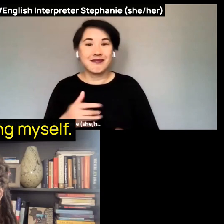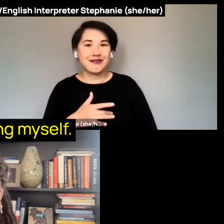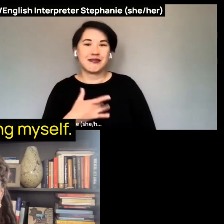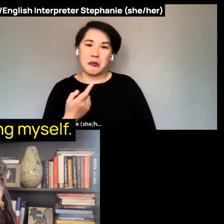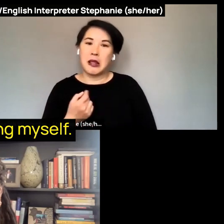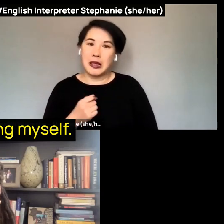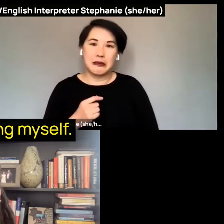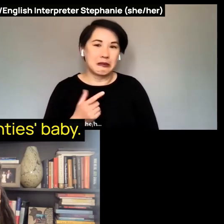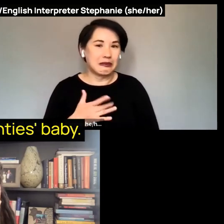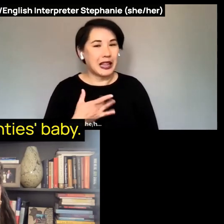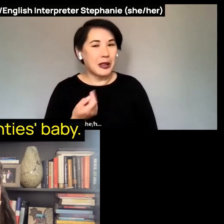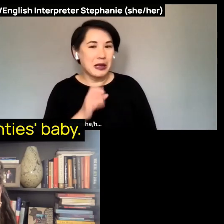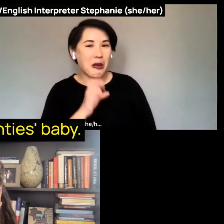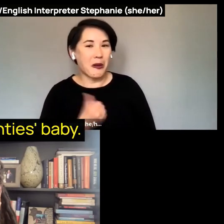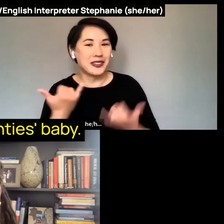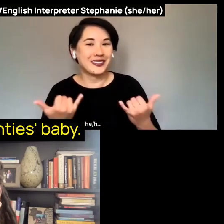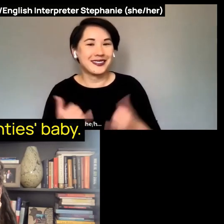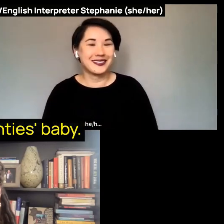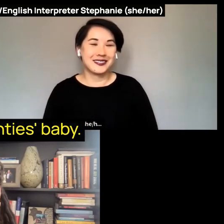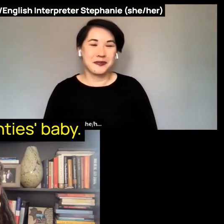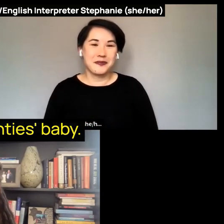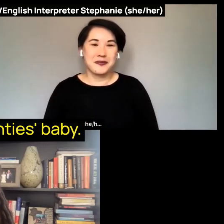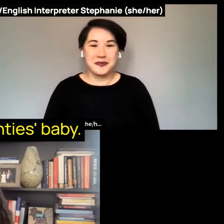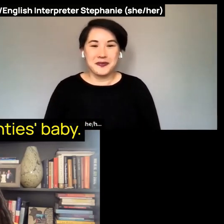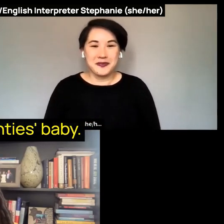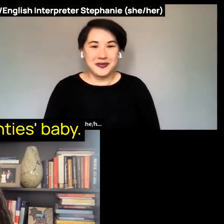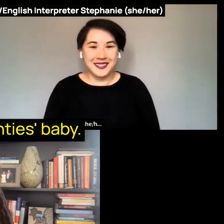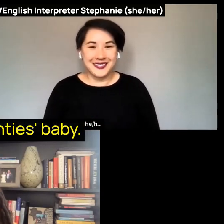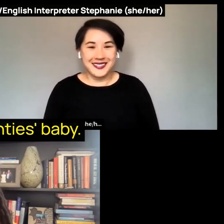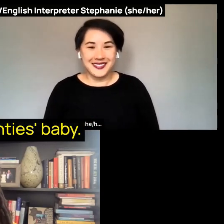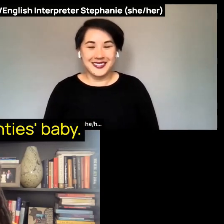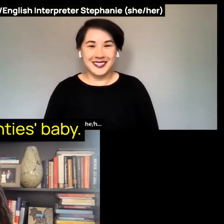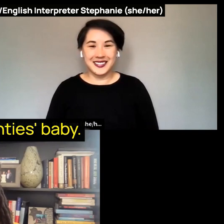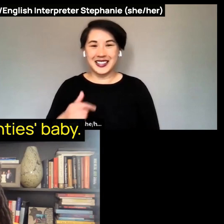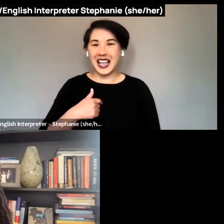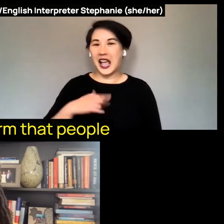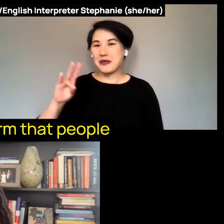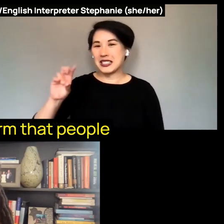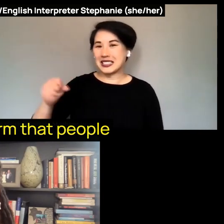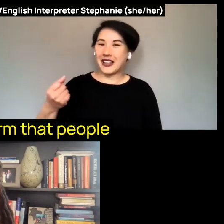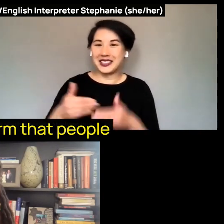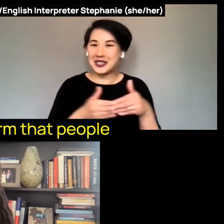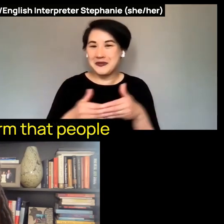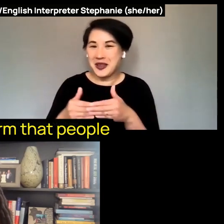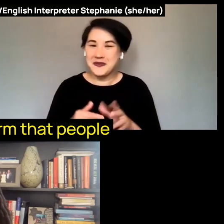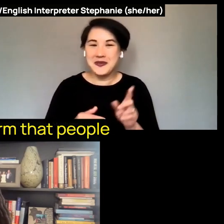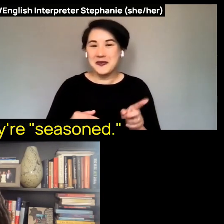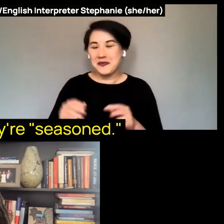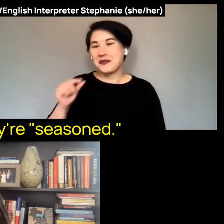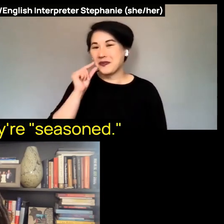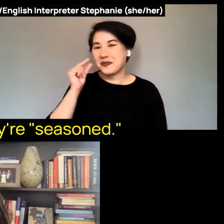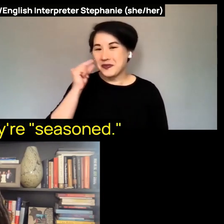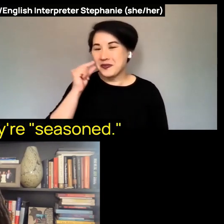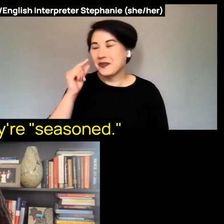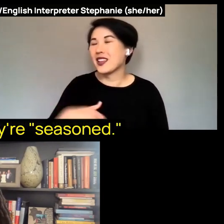am dating myself. Yeah, I hear a 70s term. Baby. I'm a 70s baby. I hear a term that people